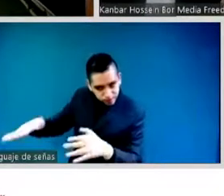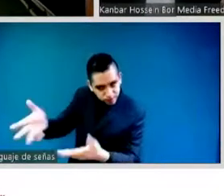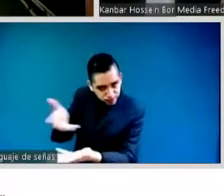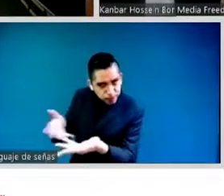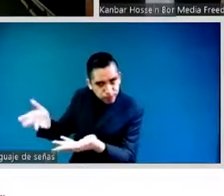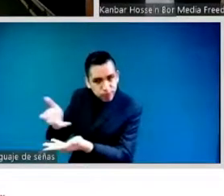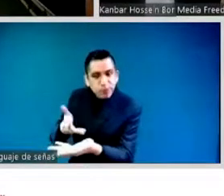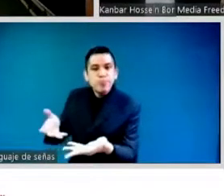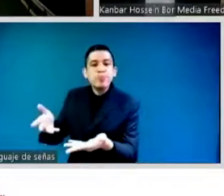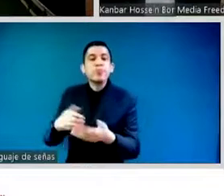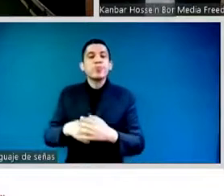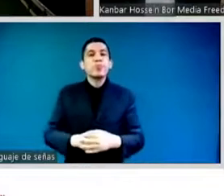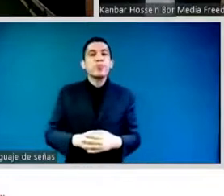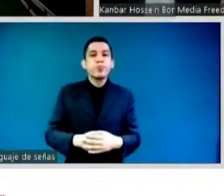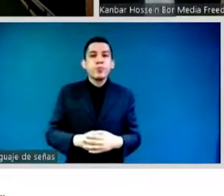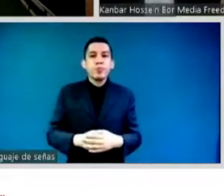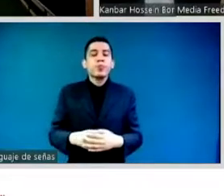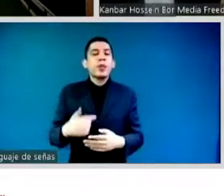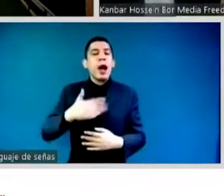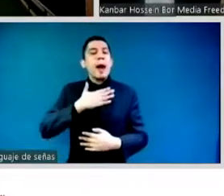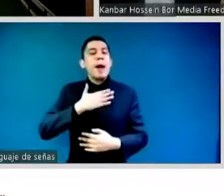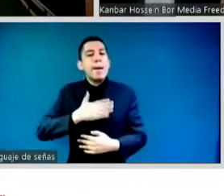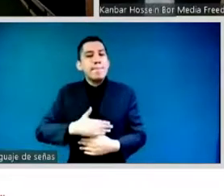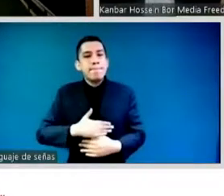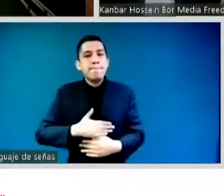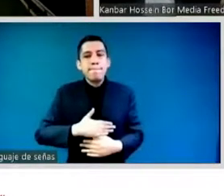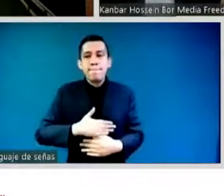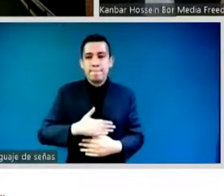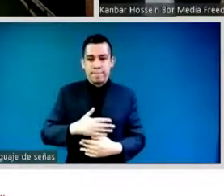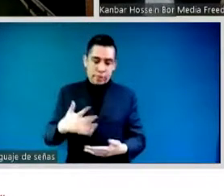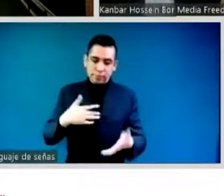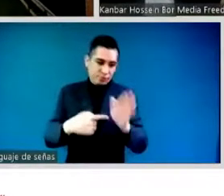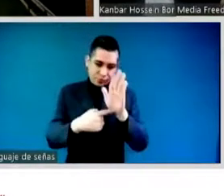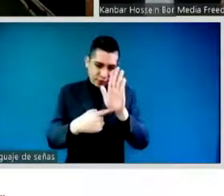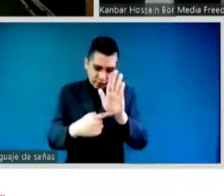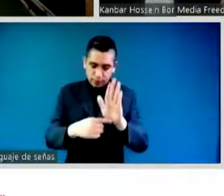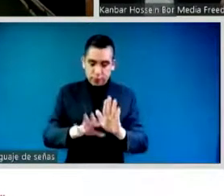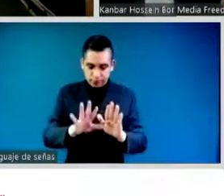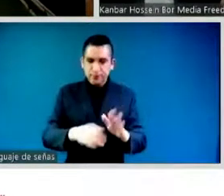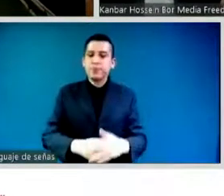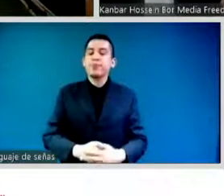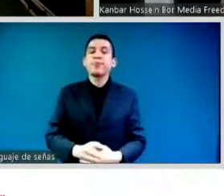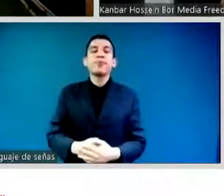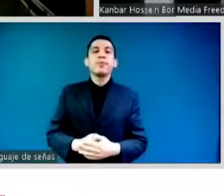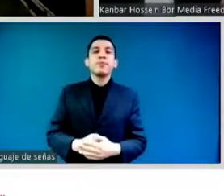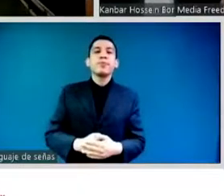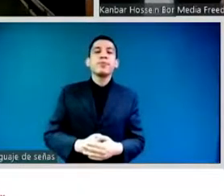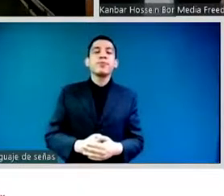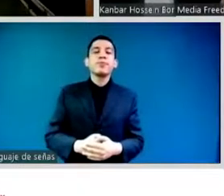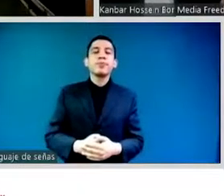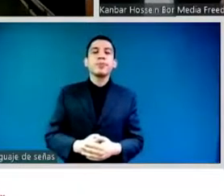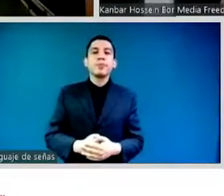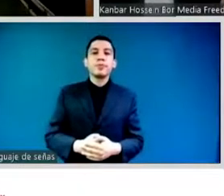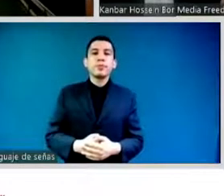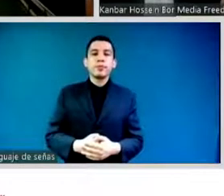factors. One is the UK is currently co-chair of the Media Freedom Coalition, an alliance of